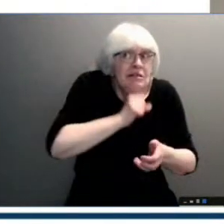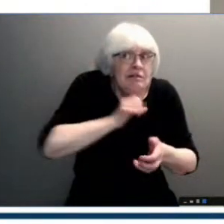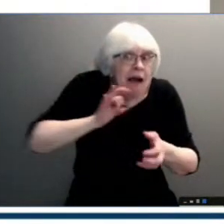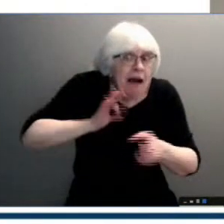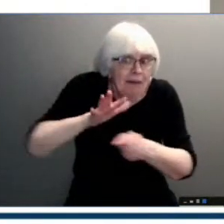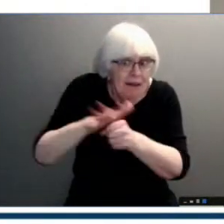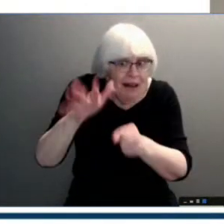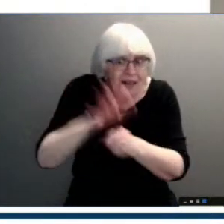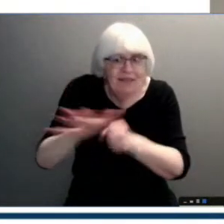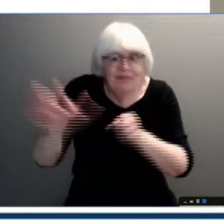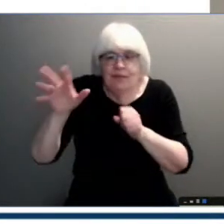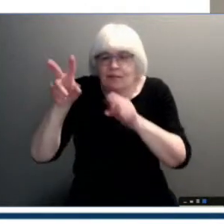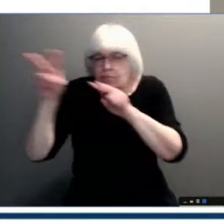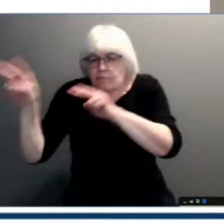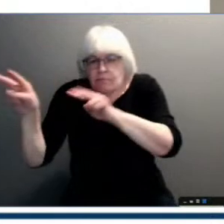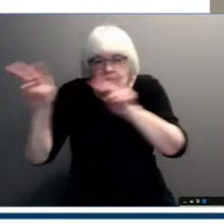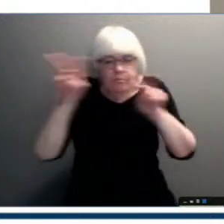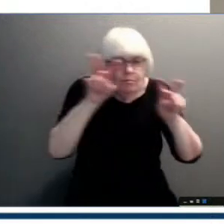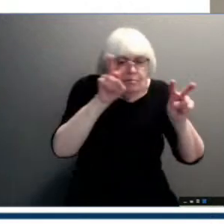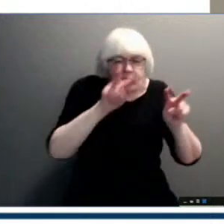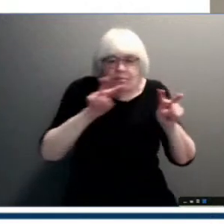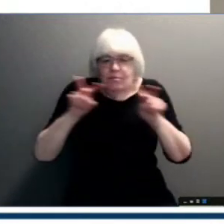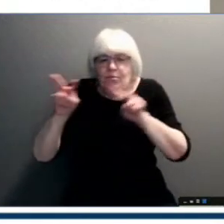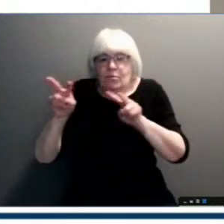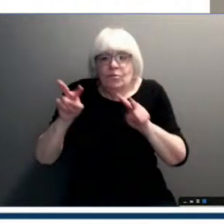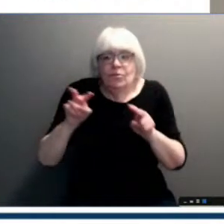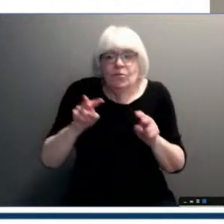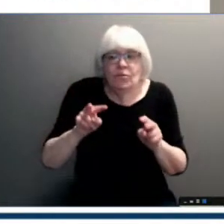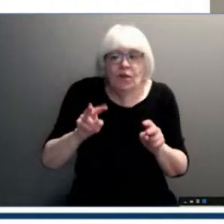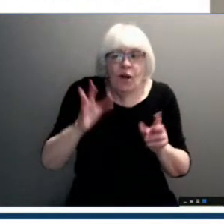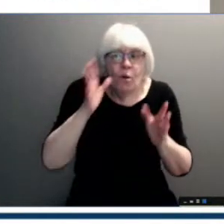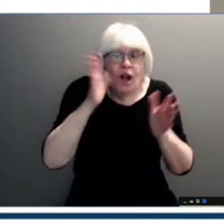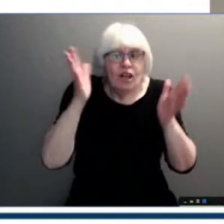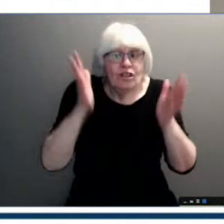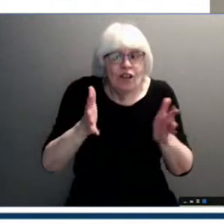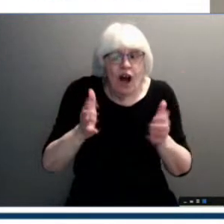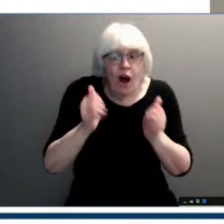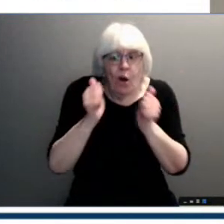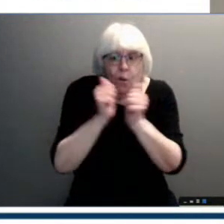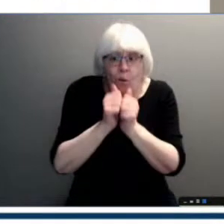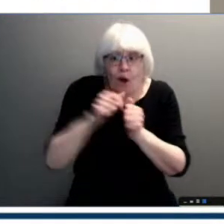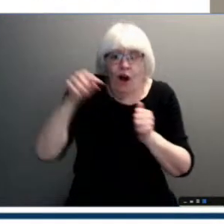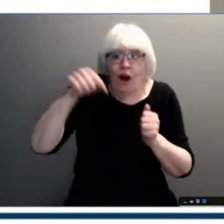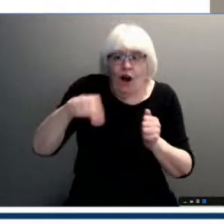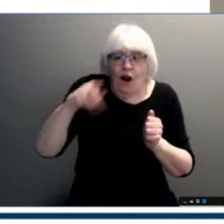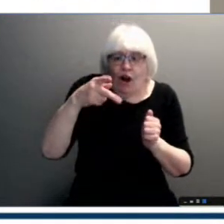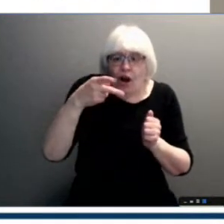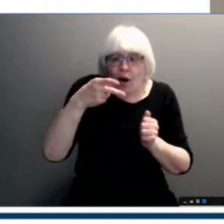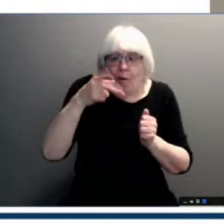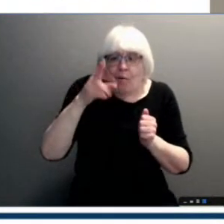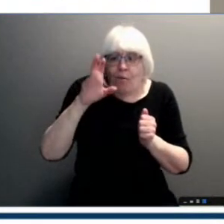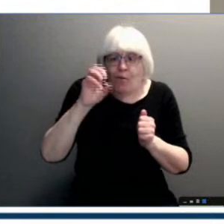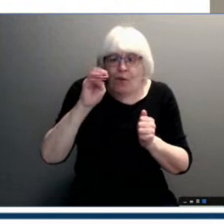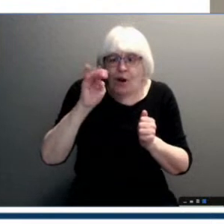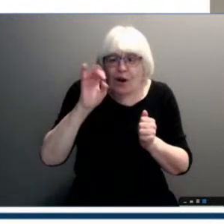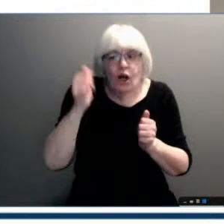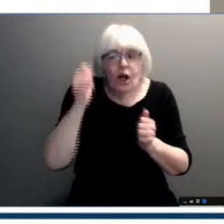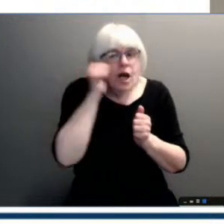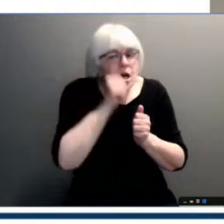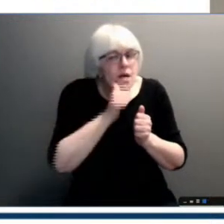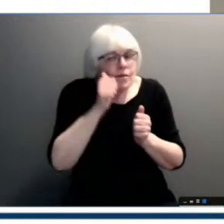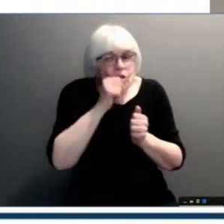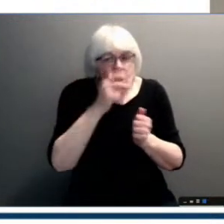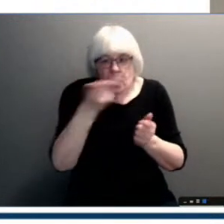have conversations with the Premier's office on a daily basis, and if we need to, make further changes, we will do